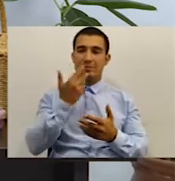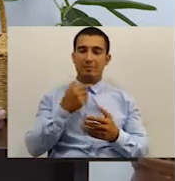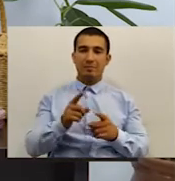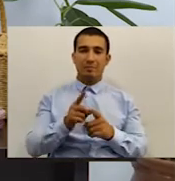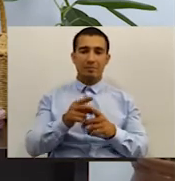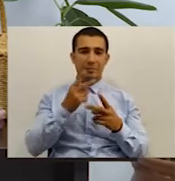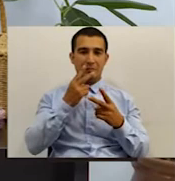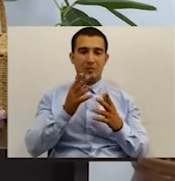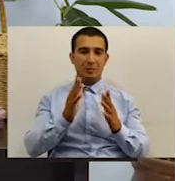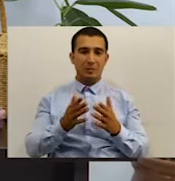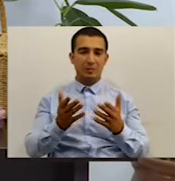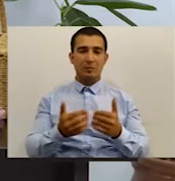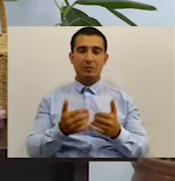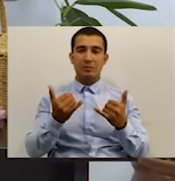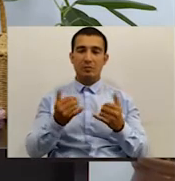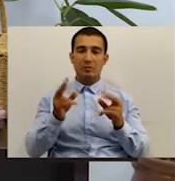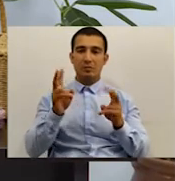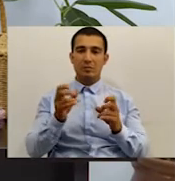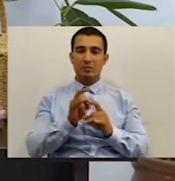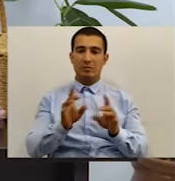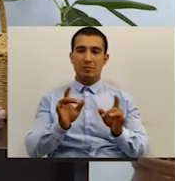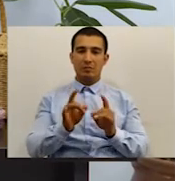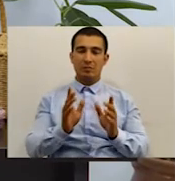chiqadi. Bugungi mavzuyimiz